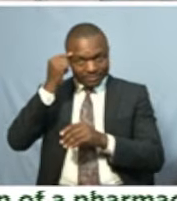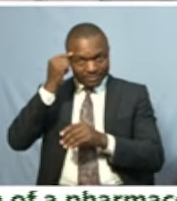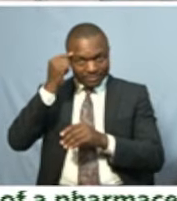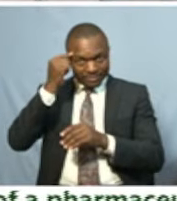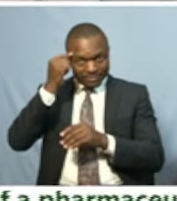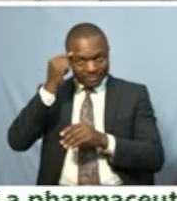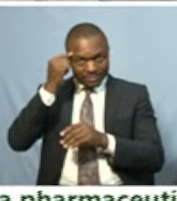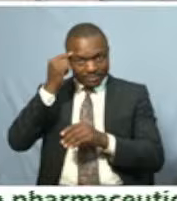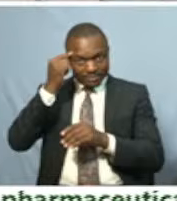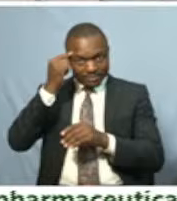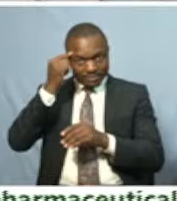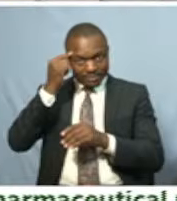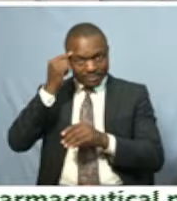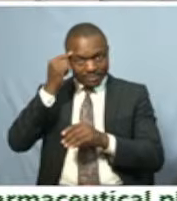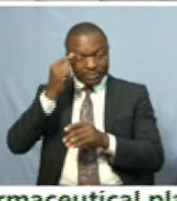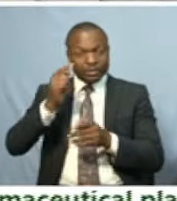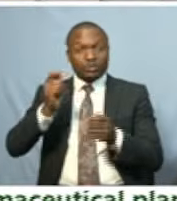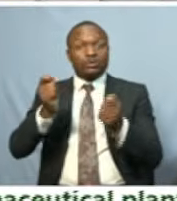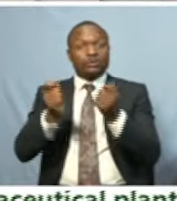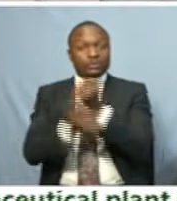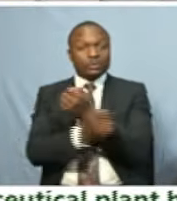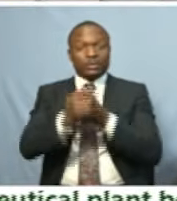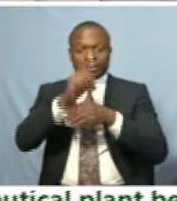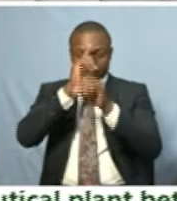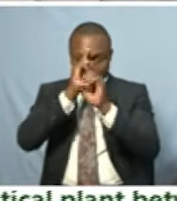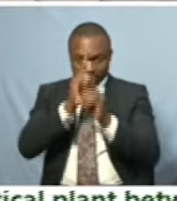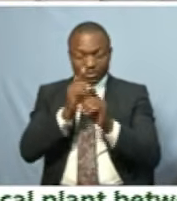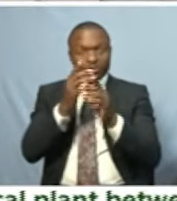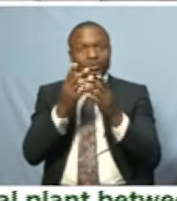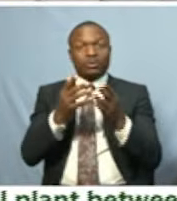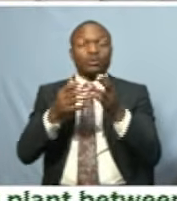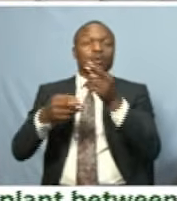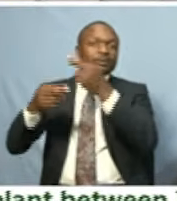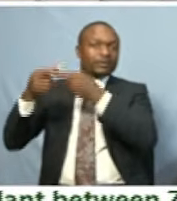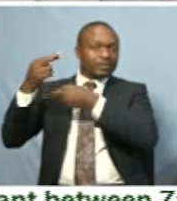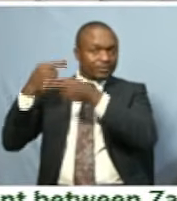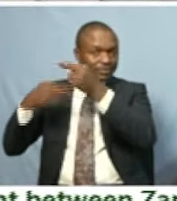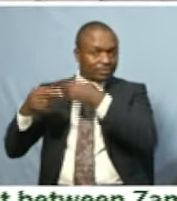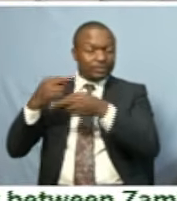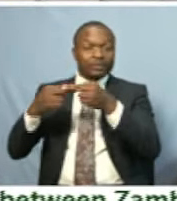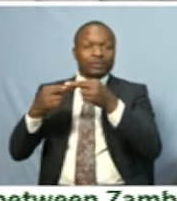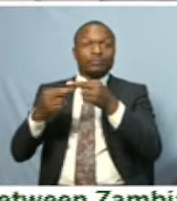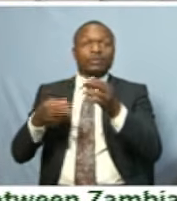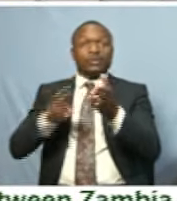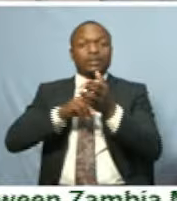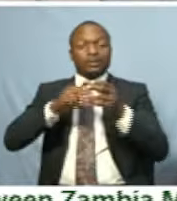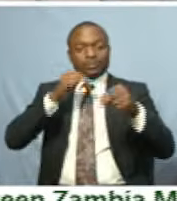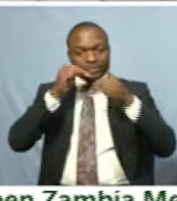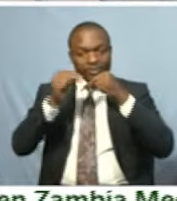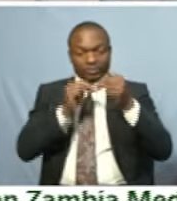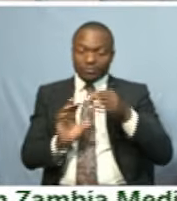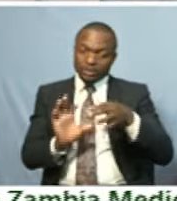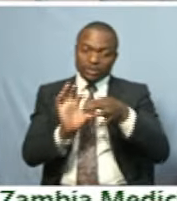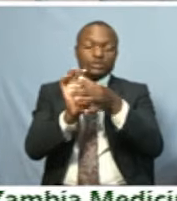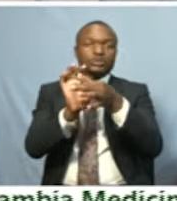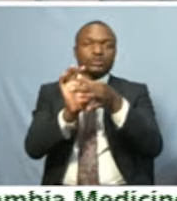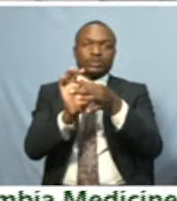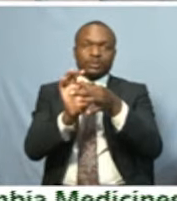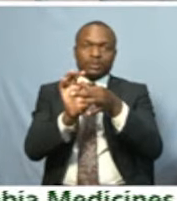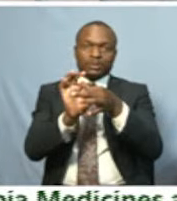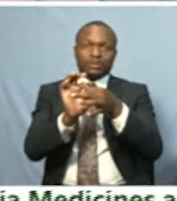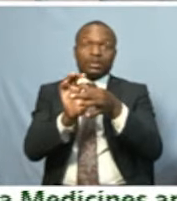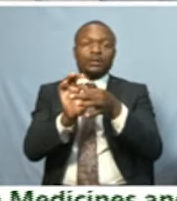to rescind and renegotiate the terms and conditions of the joint venture agreement for the construction